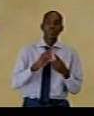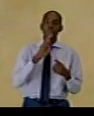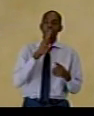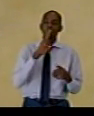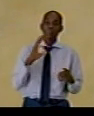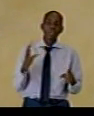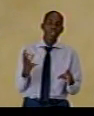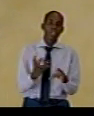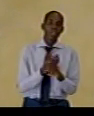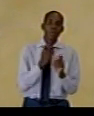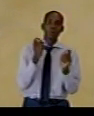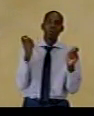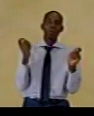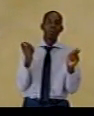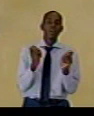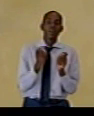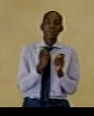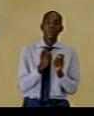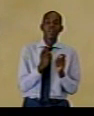to be